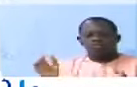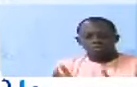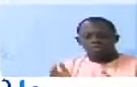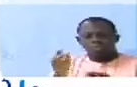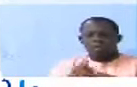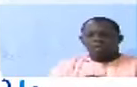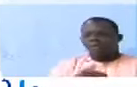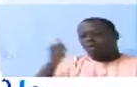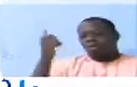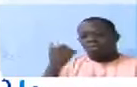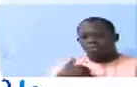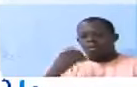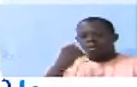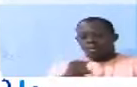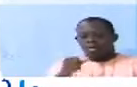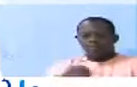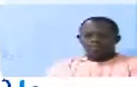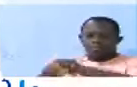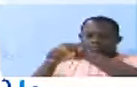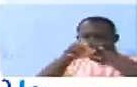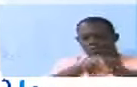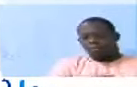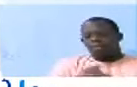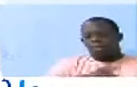people were brought to the station.